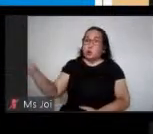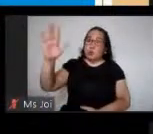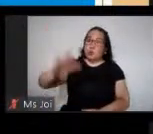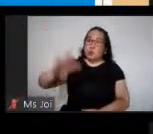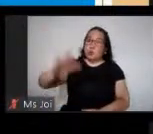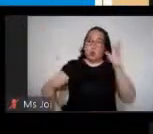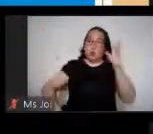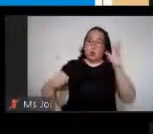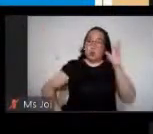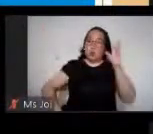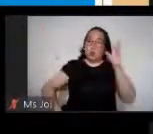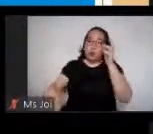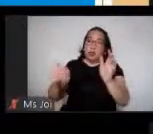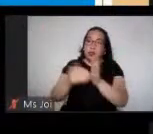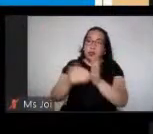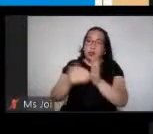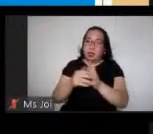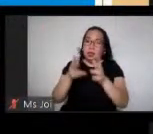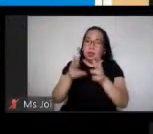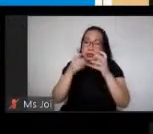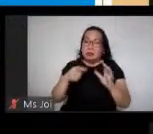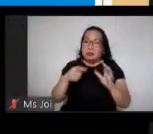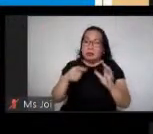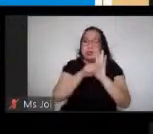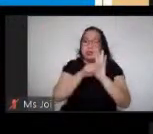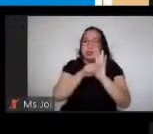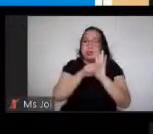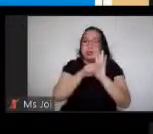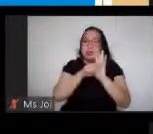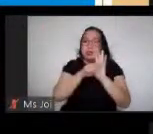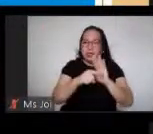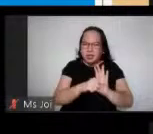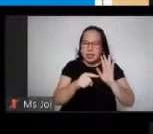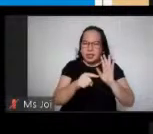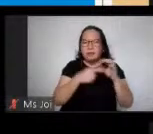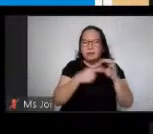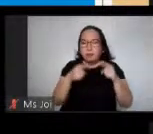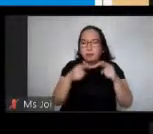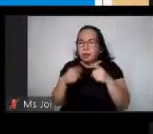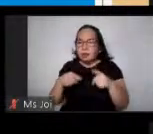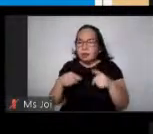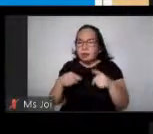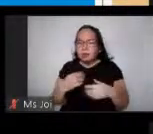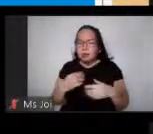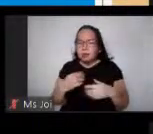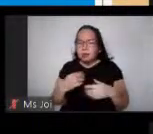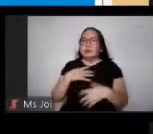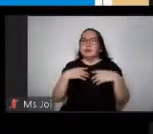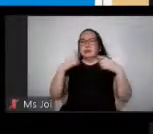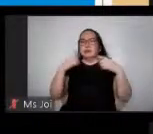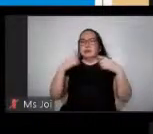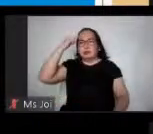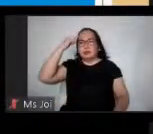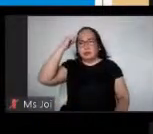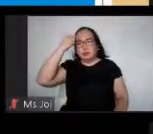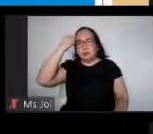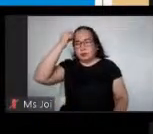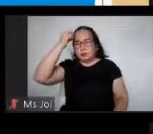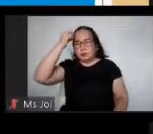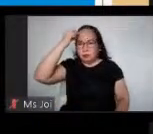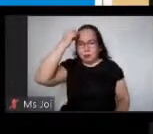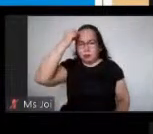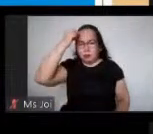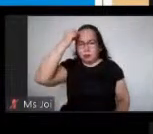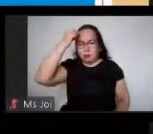Paulit-ulit naririnig ang bad news can affect you and make you more anxious. So, with the